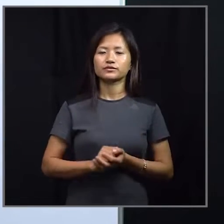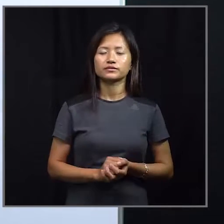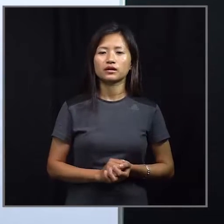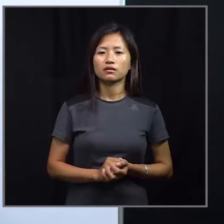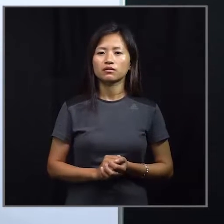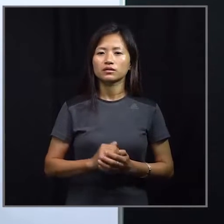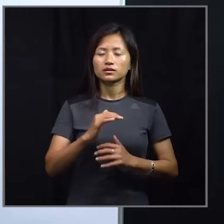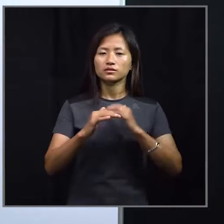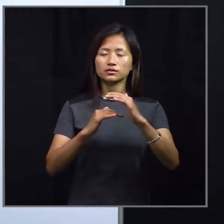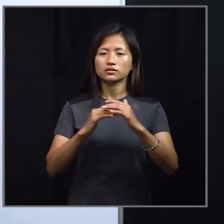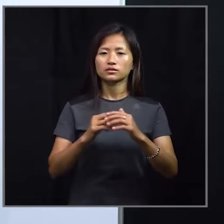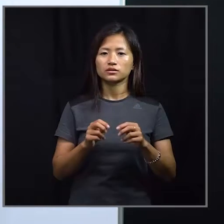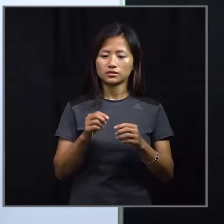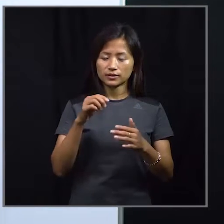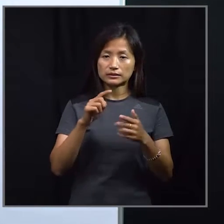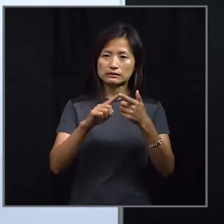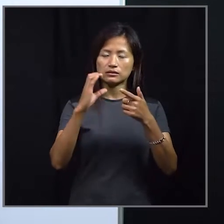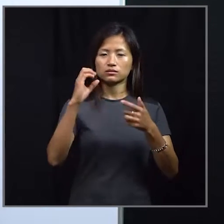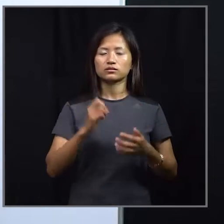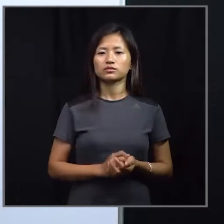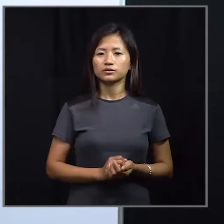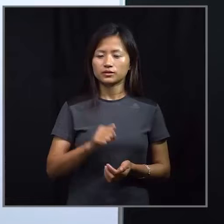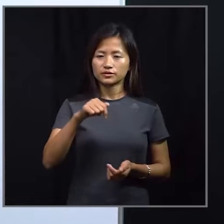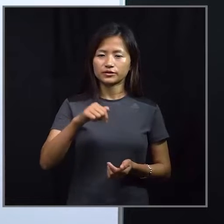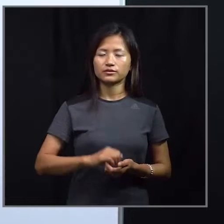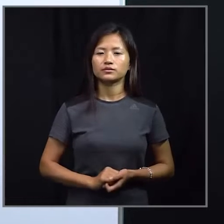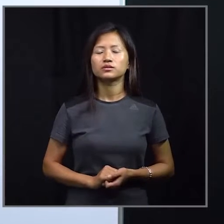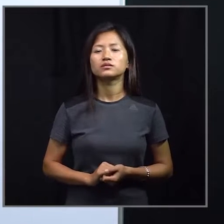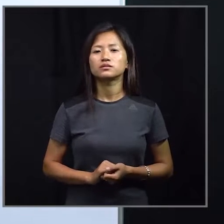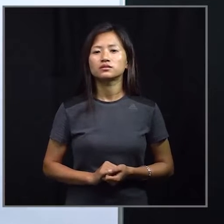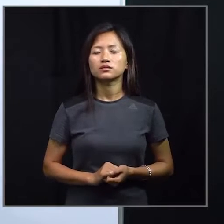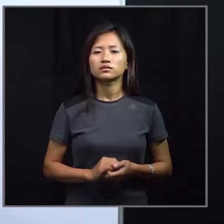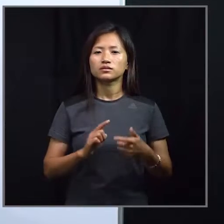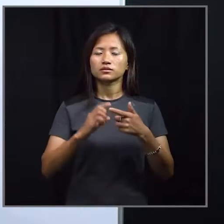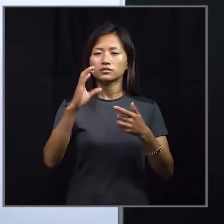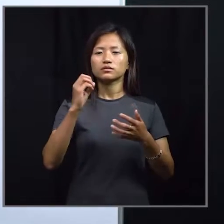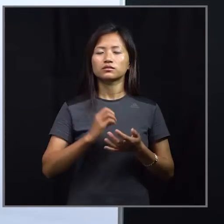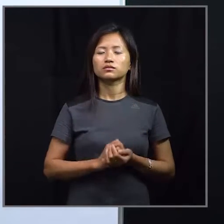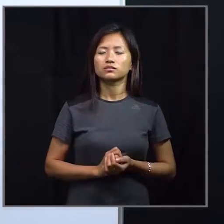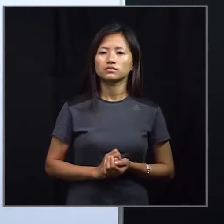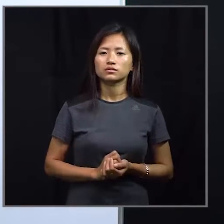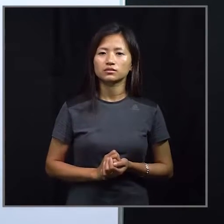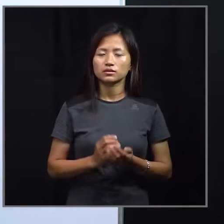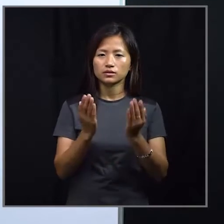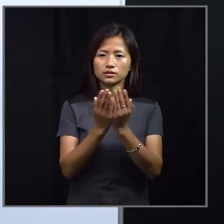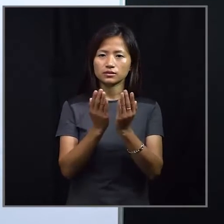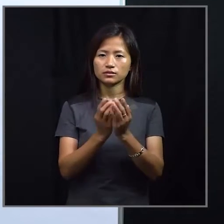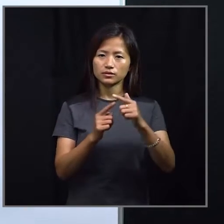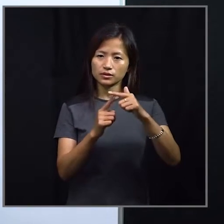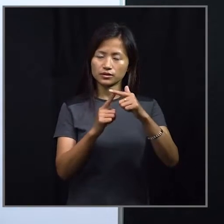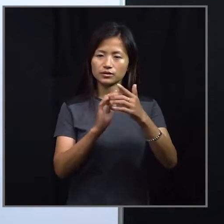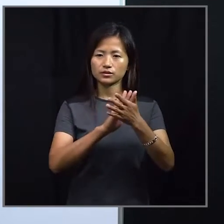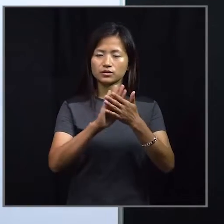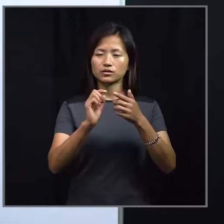the economy in general. The branch of economic study, the branch of economic theory